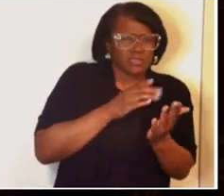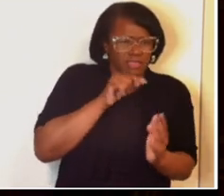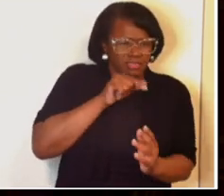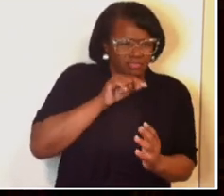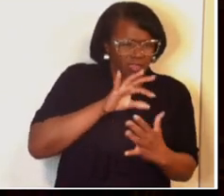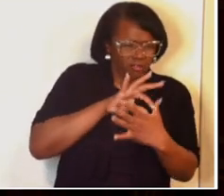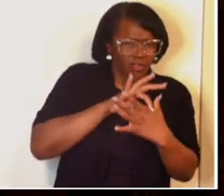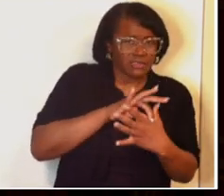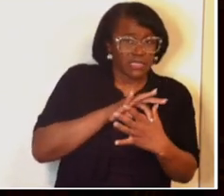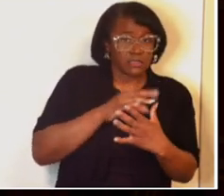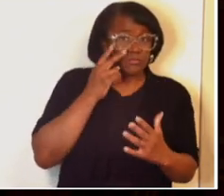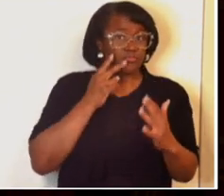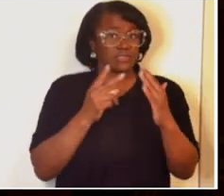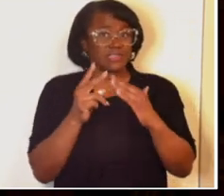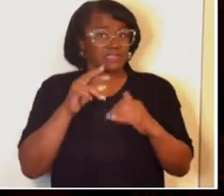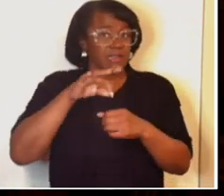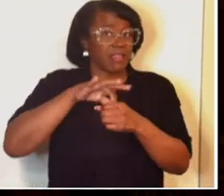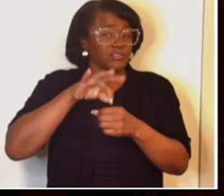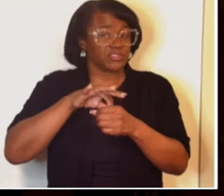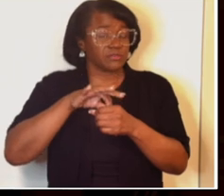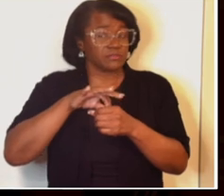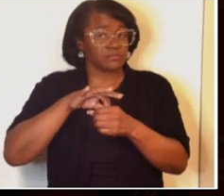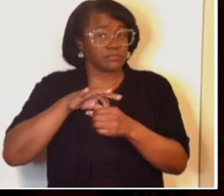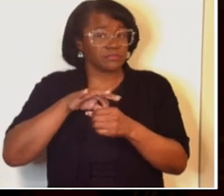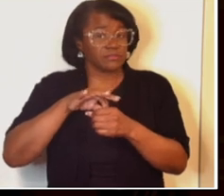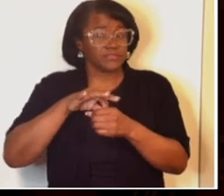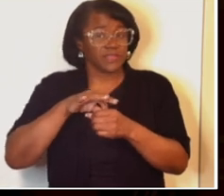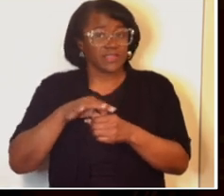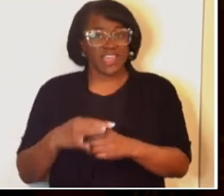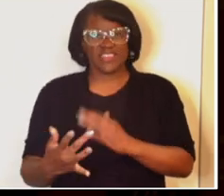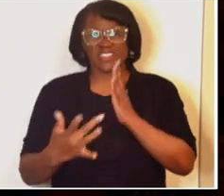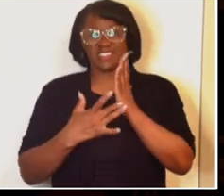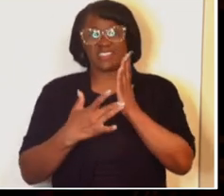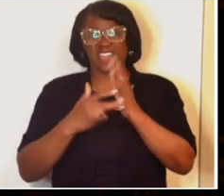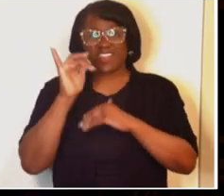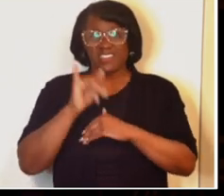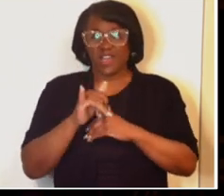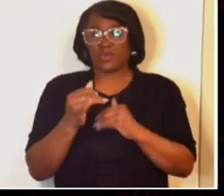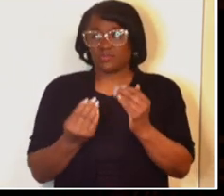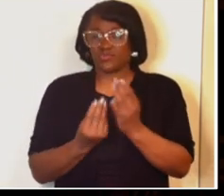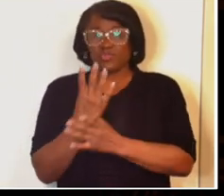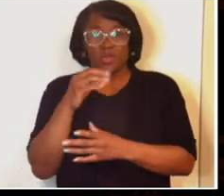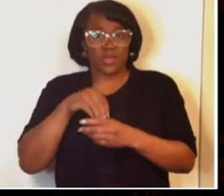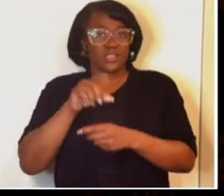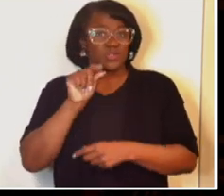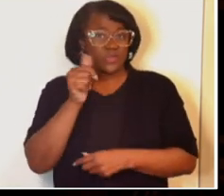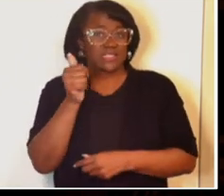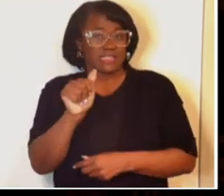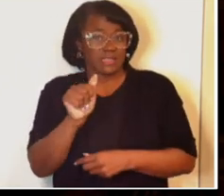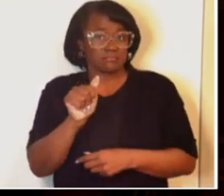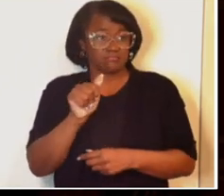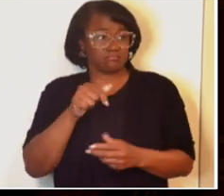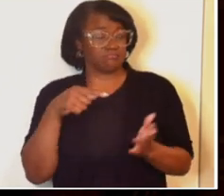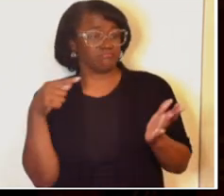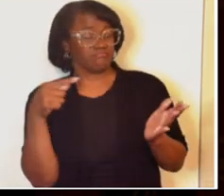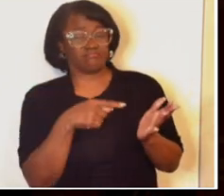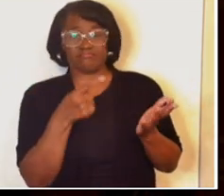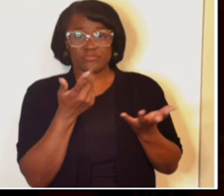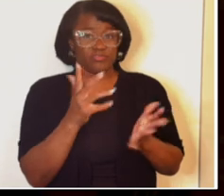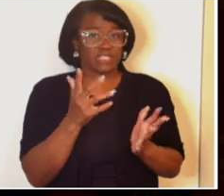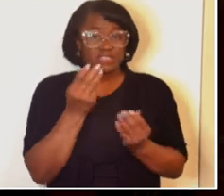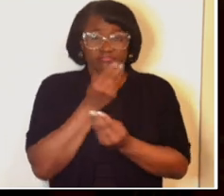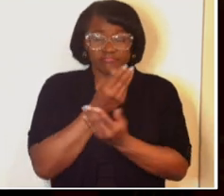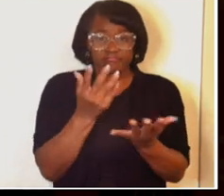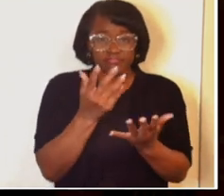election and what tech would emerge later in the decade of the 2010s. This series has been prescient and made